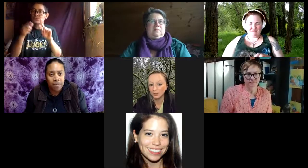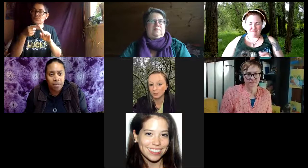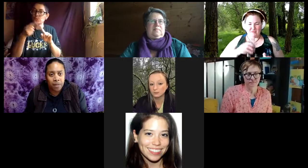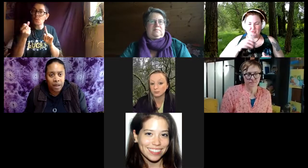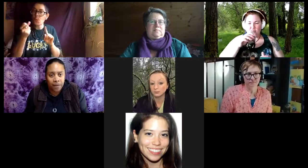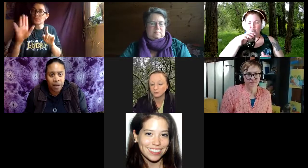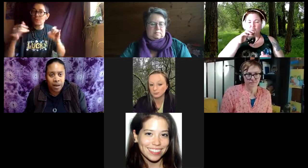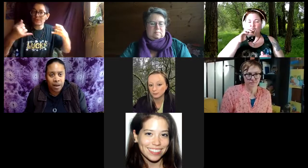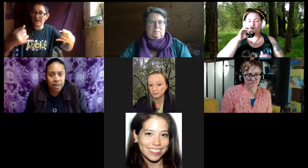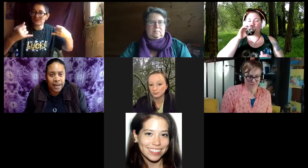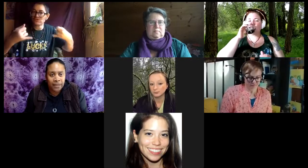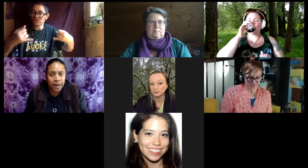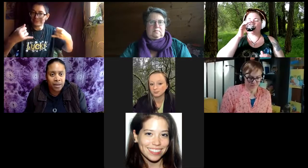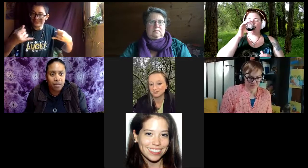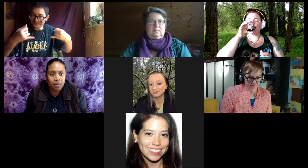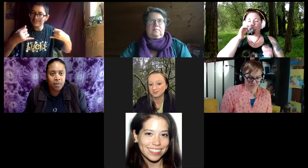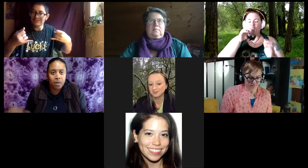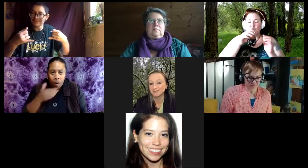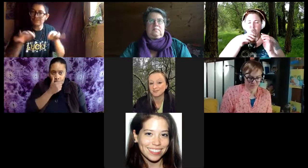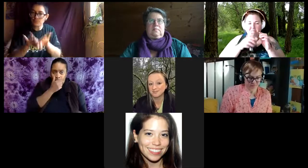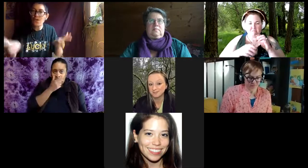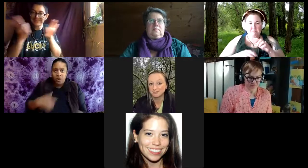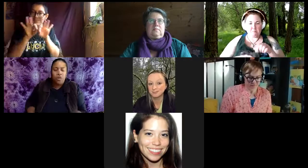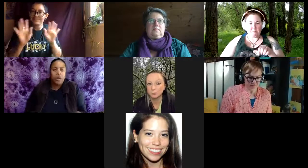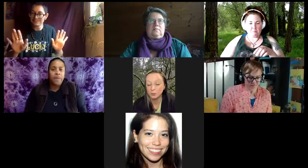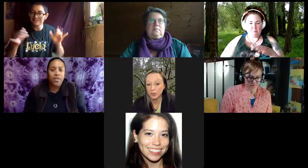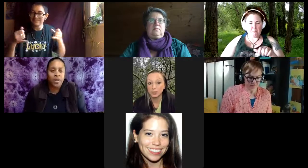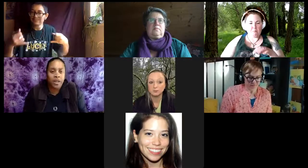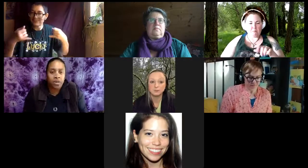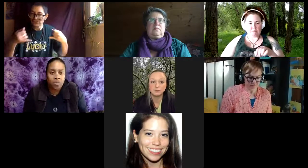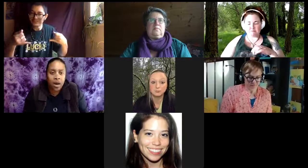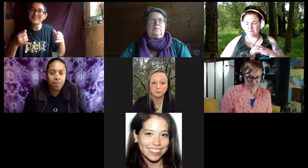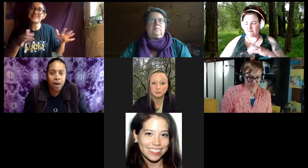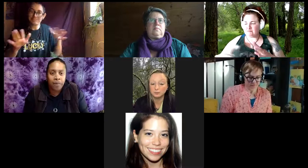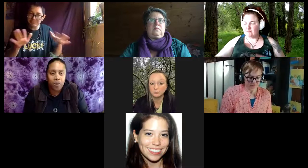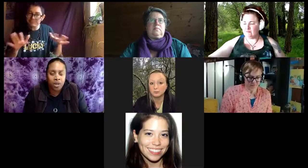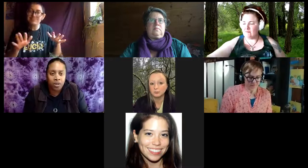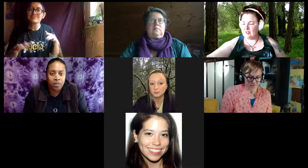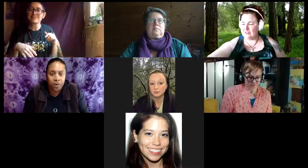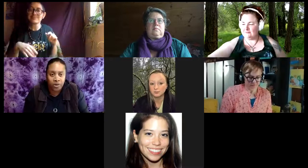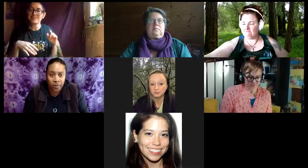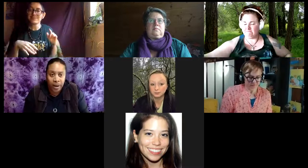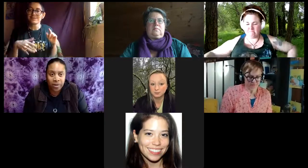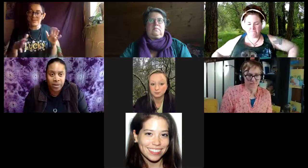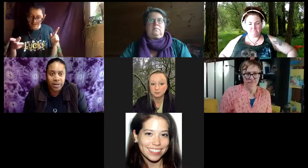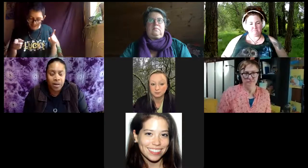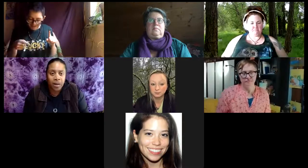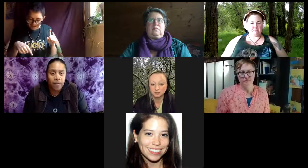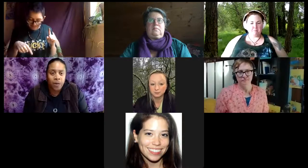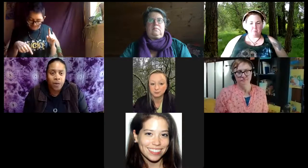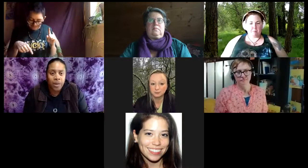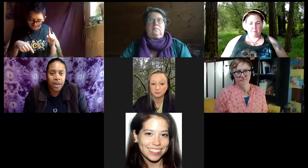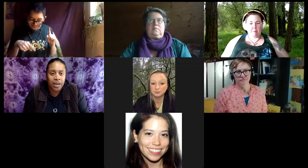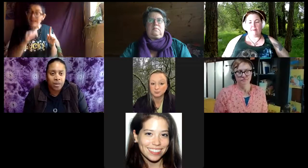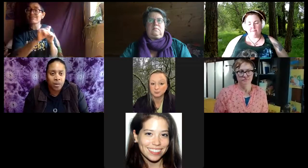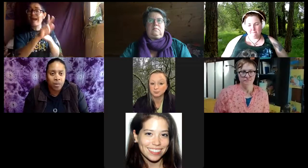that playful aspect. You do want to make sure that you uphold your personal boundaries, of